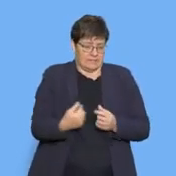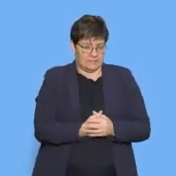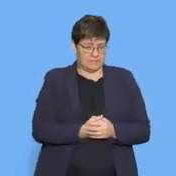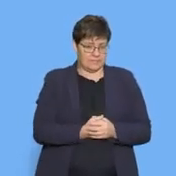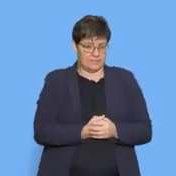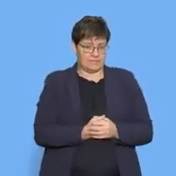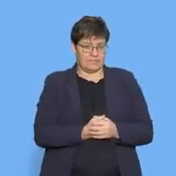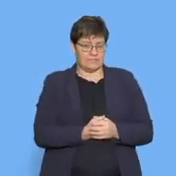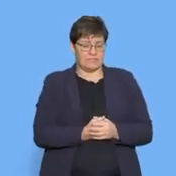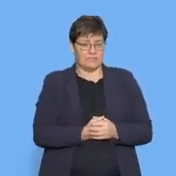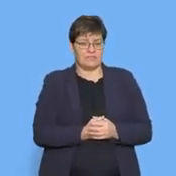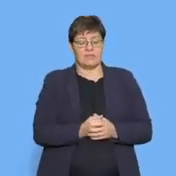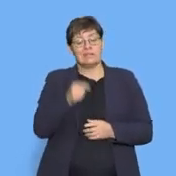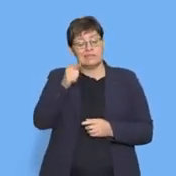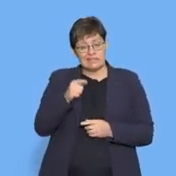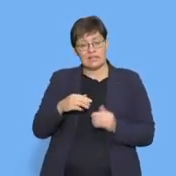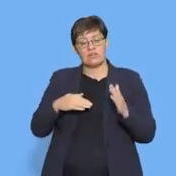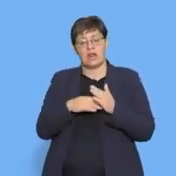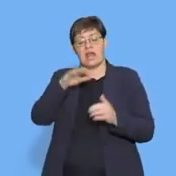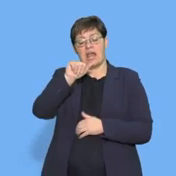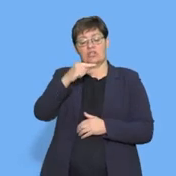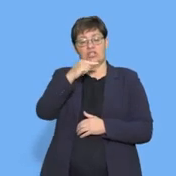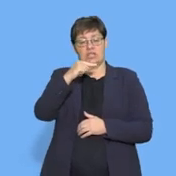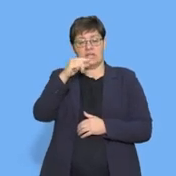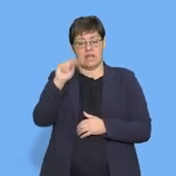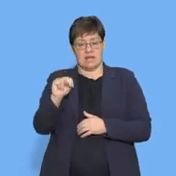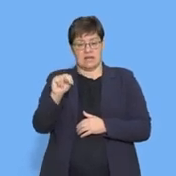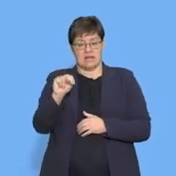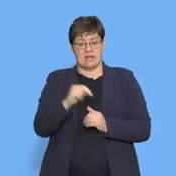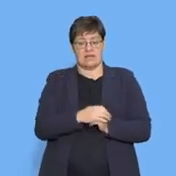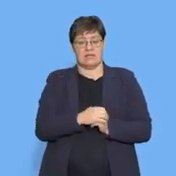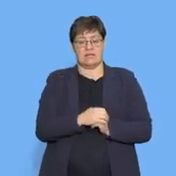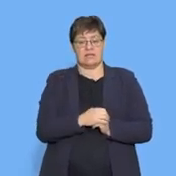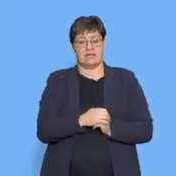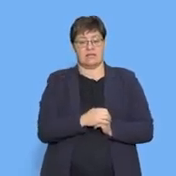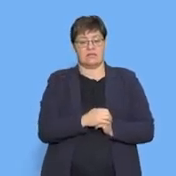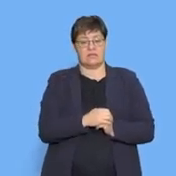done. We've said in this triangle AGN,